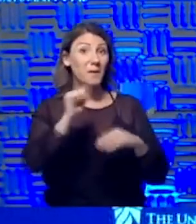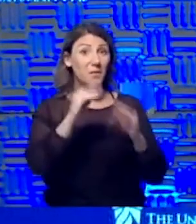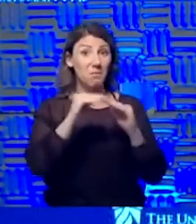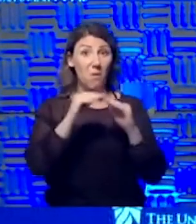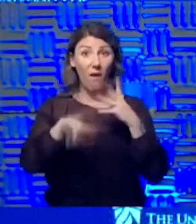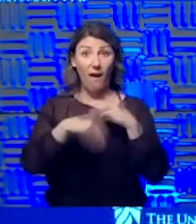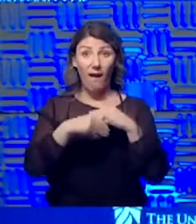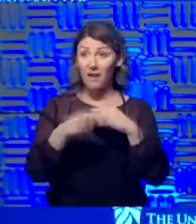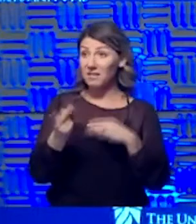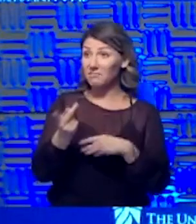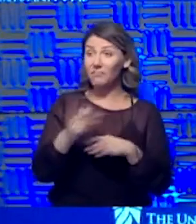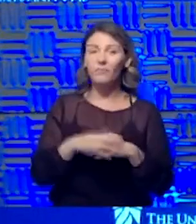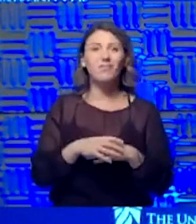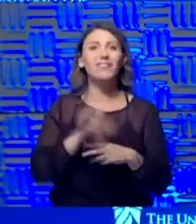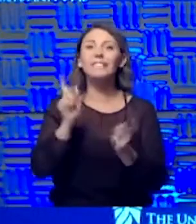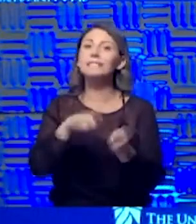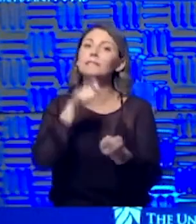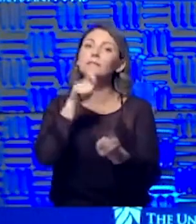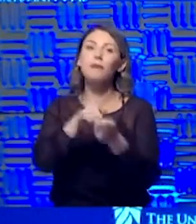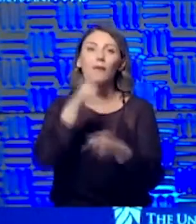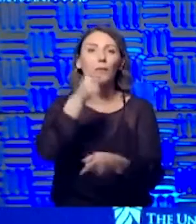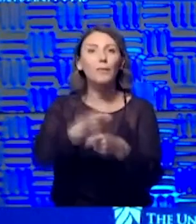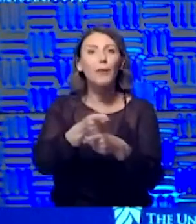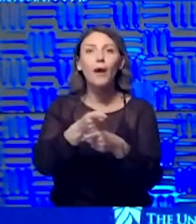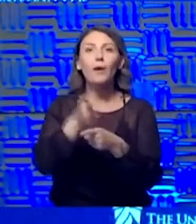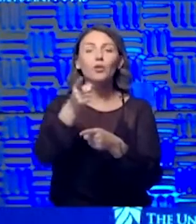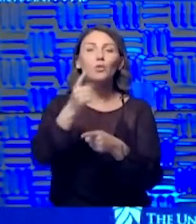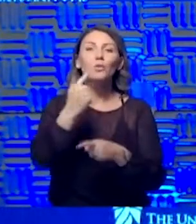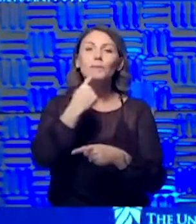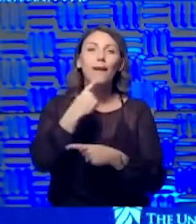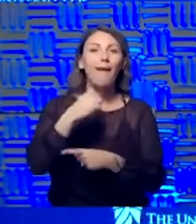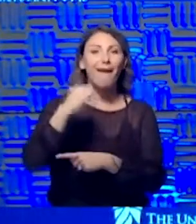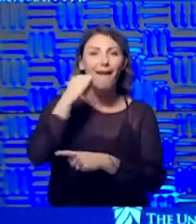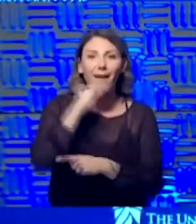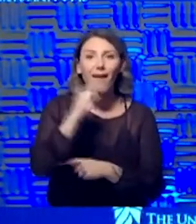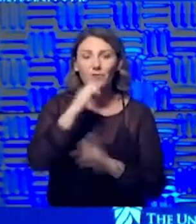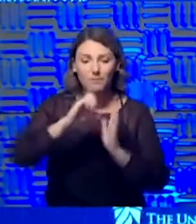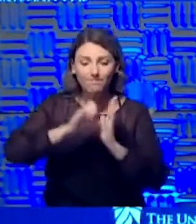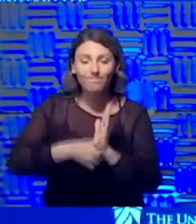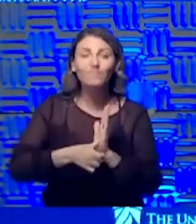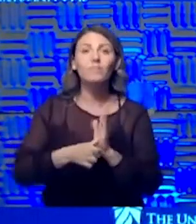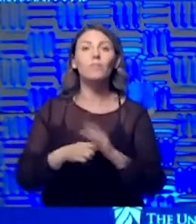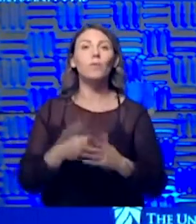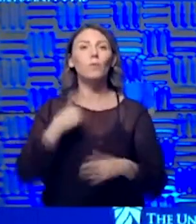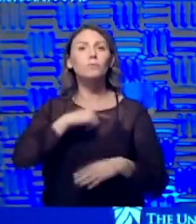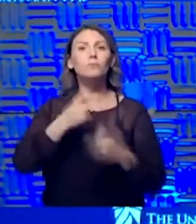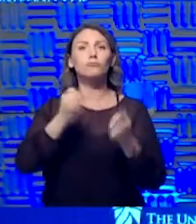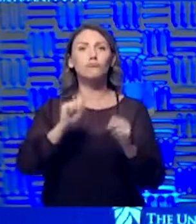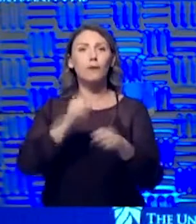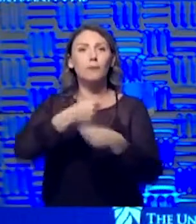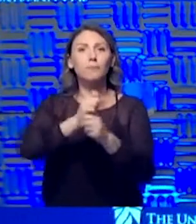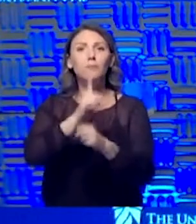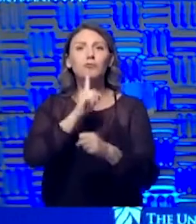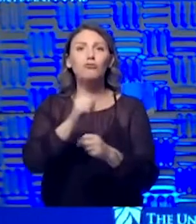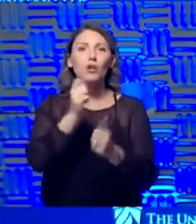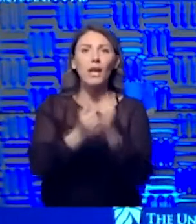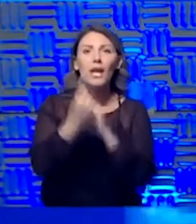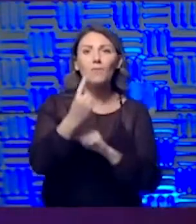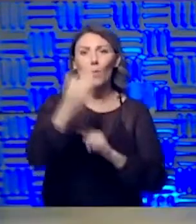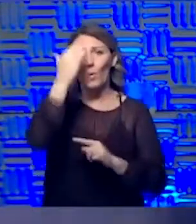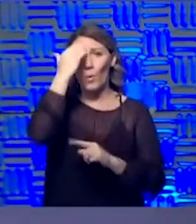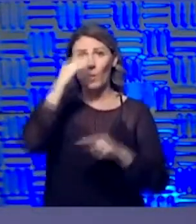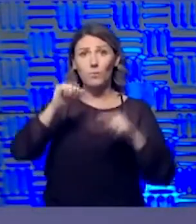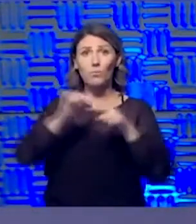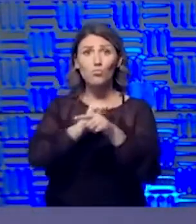think that's exactly right, Stephen. You've been saying this every day. I think we've been trying to make sure that everyone knows these